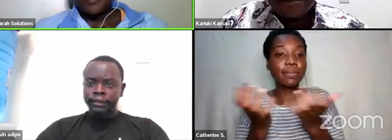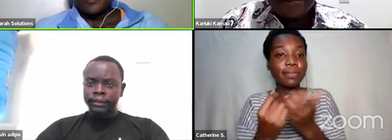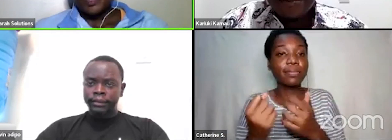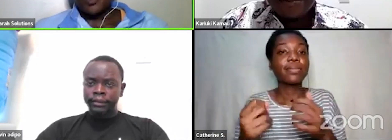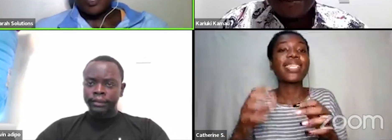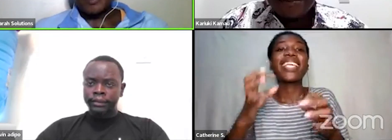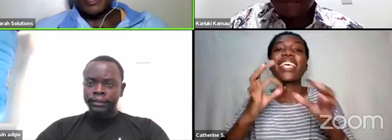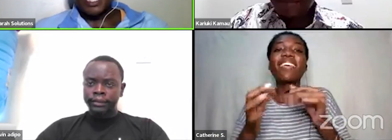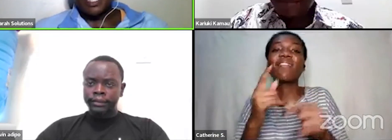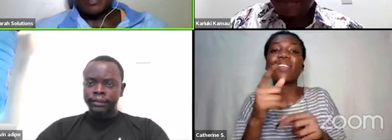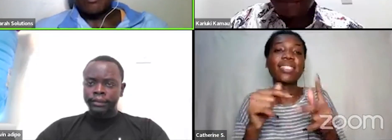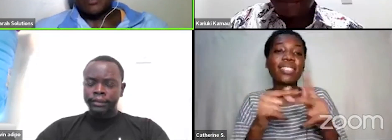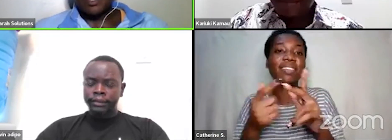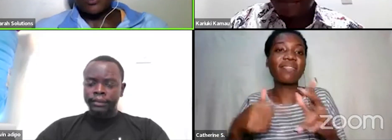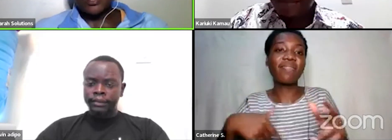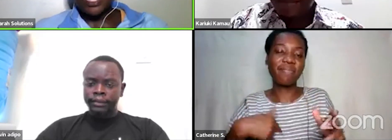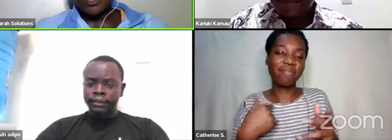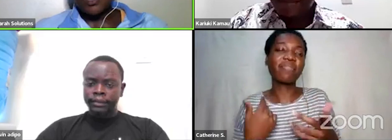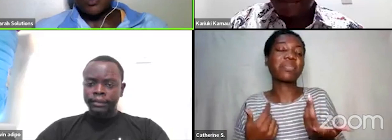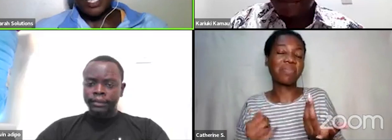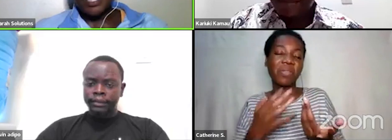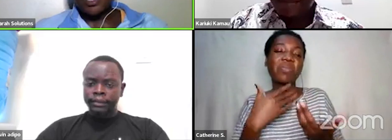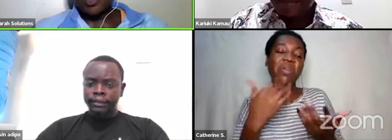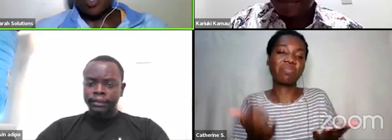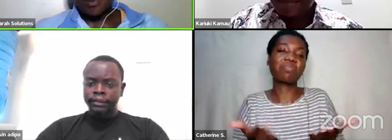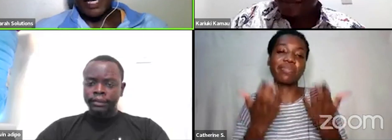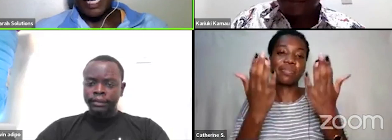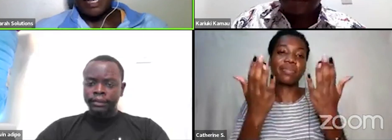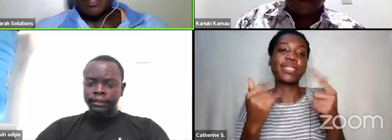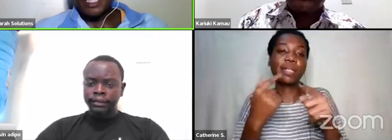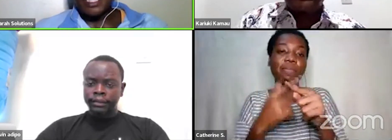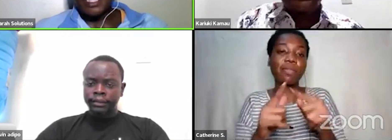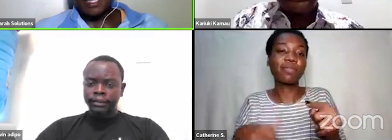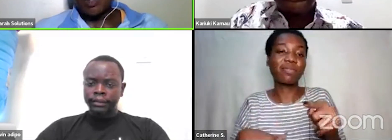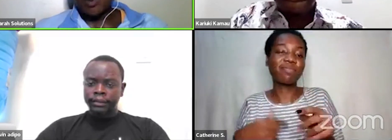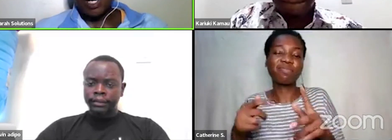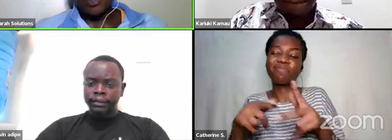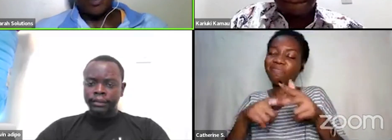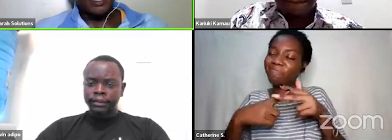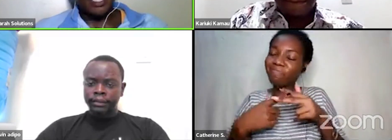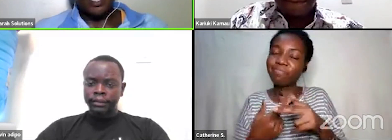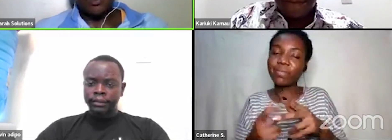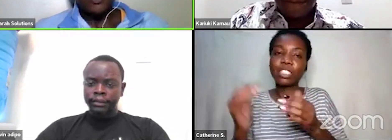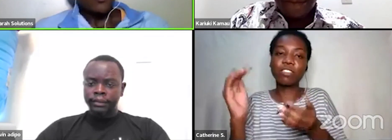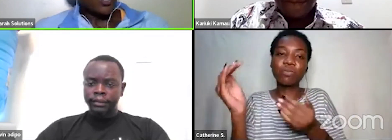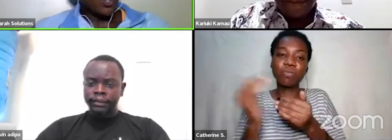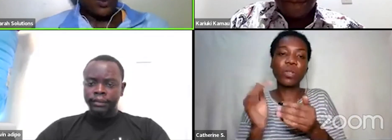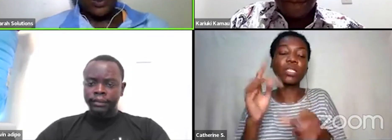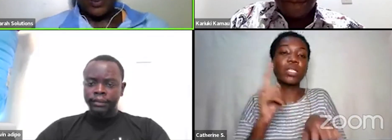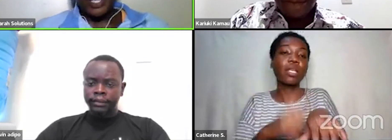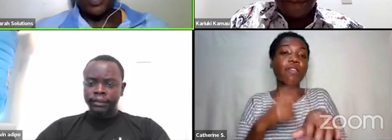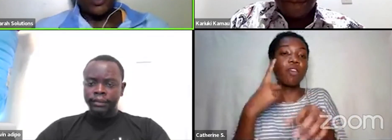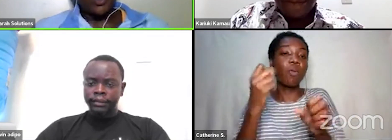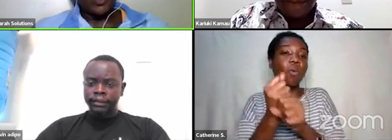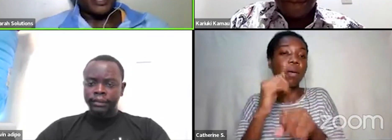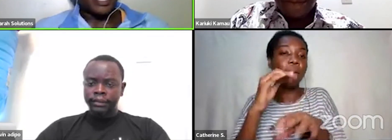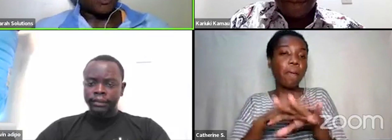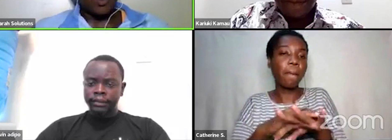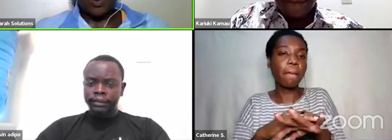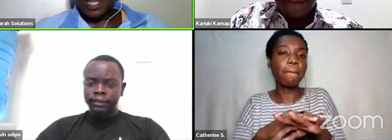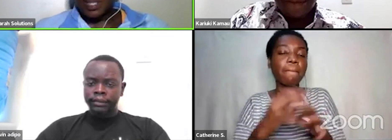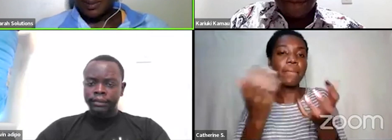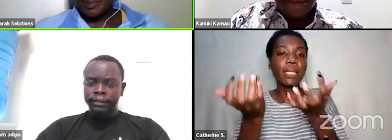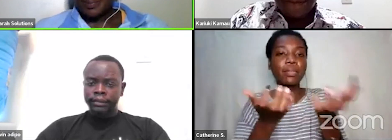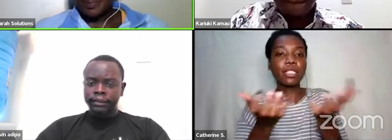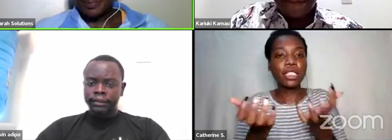you have to upscale, but feel constrained due to current job and limited time to work on your business. So when do you know